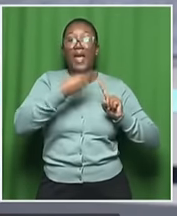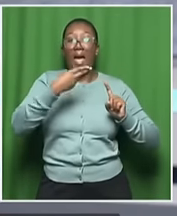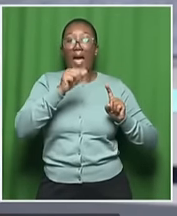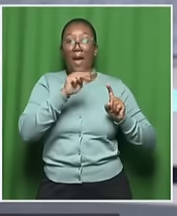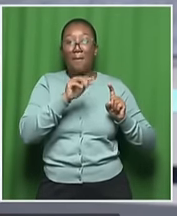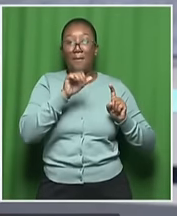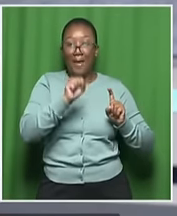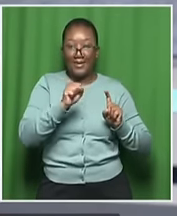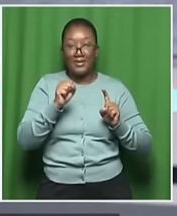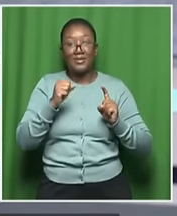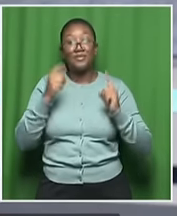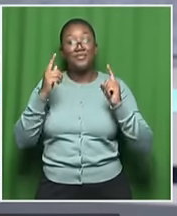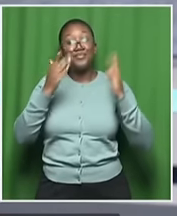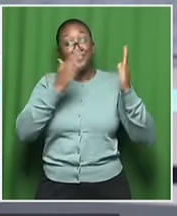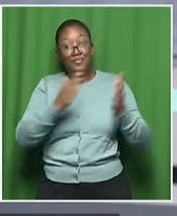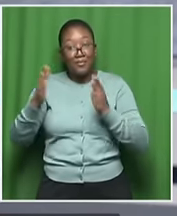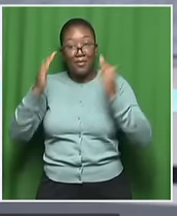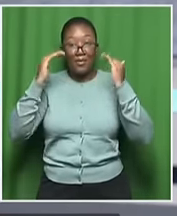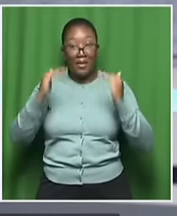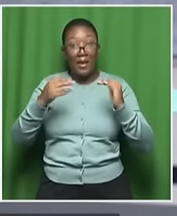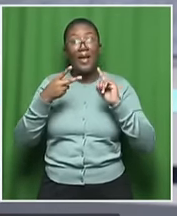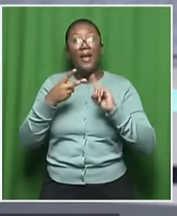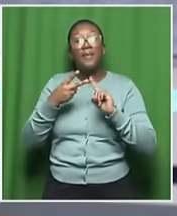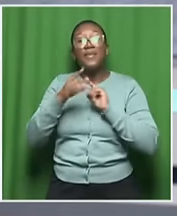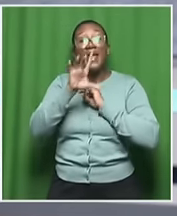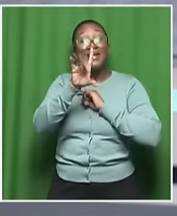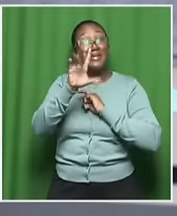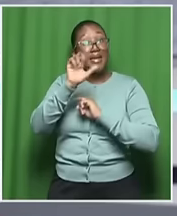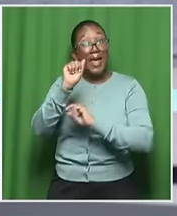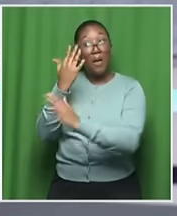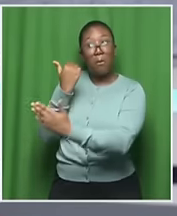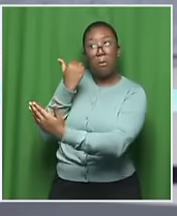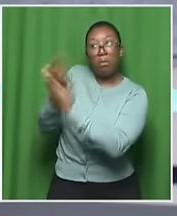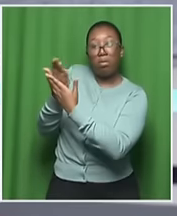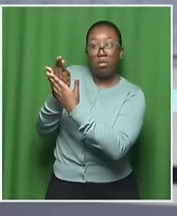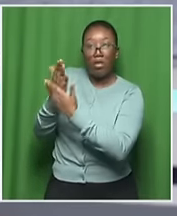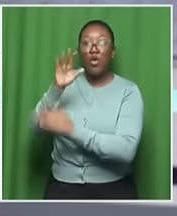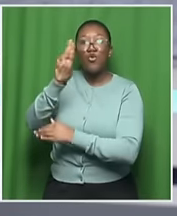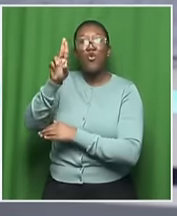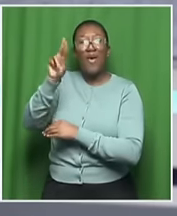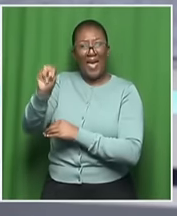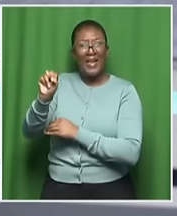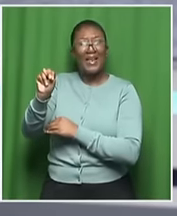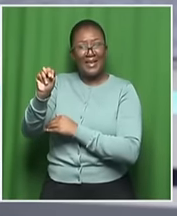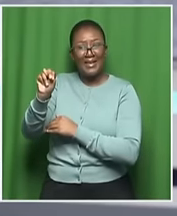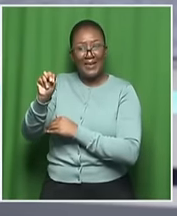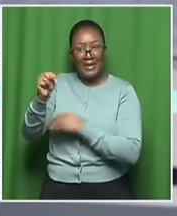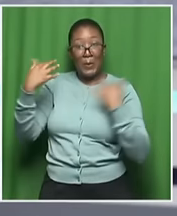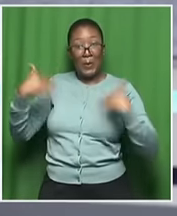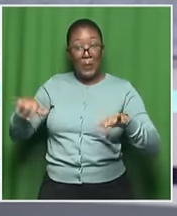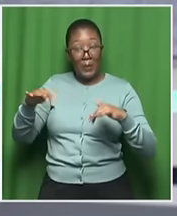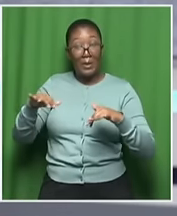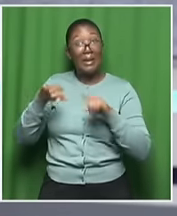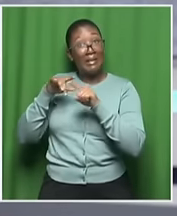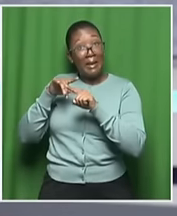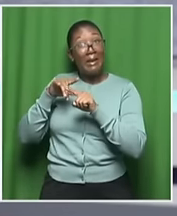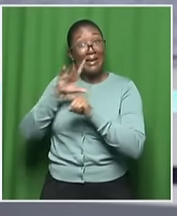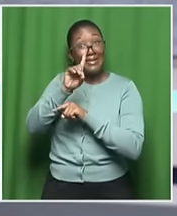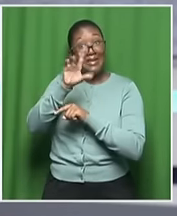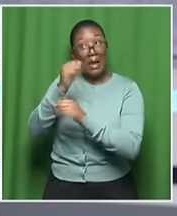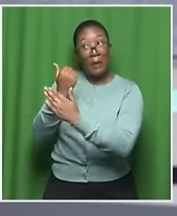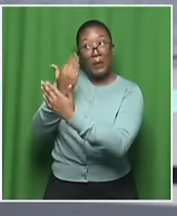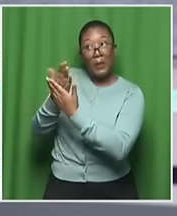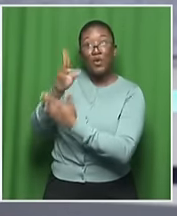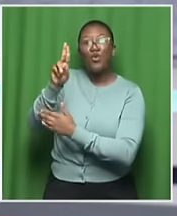and writing to the United States Embassy in South Africa and also the U.S. Secretary of State. So in their letter to the U.S. Embassy here